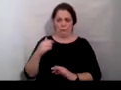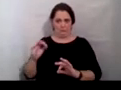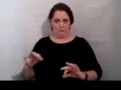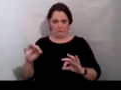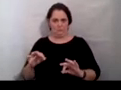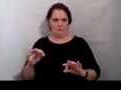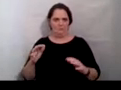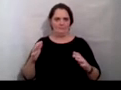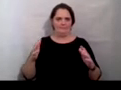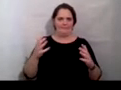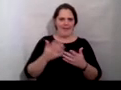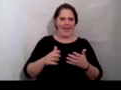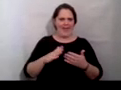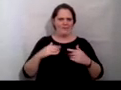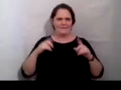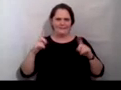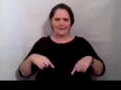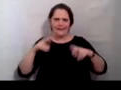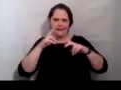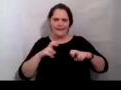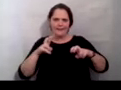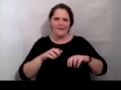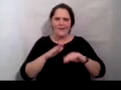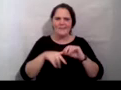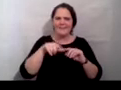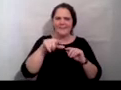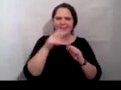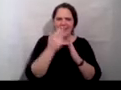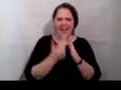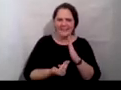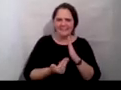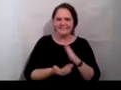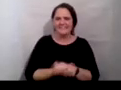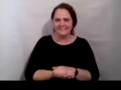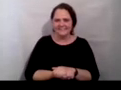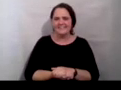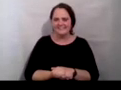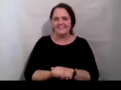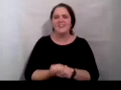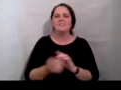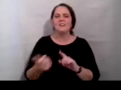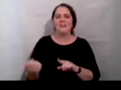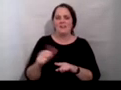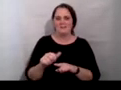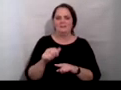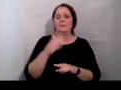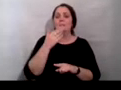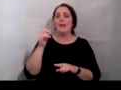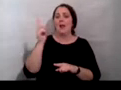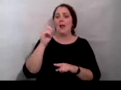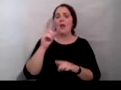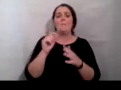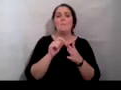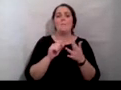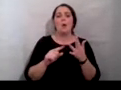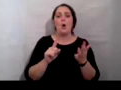you want to talk about this art? Where do you start? And with that, Shannon, we'll